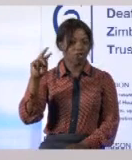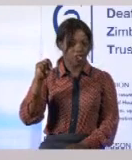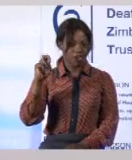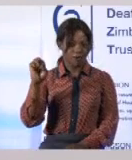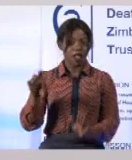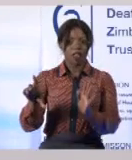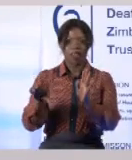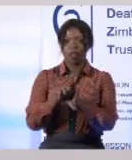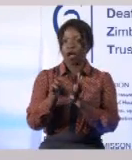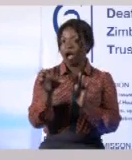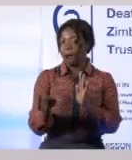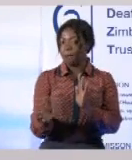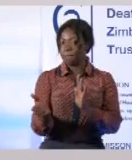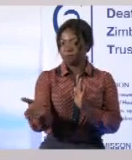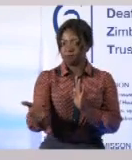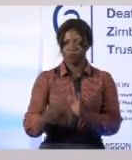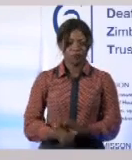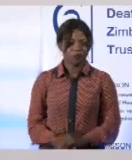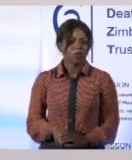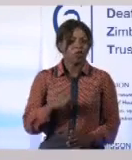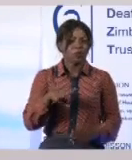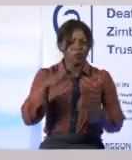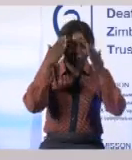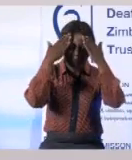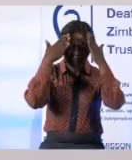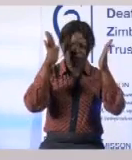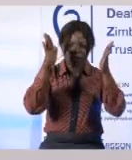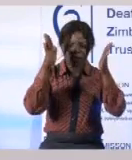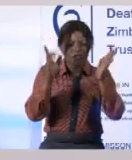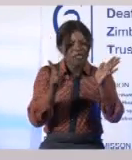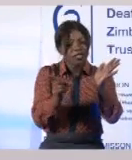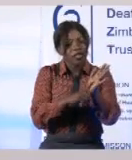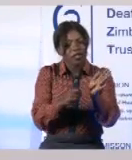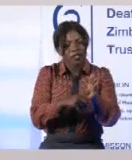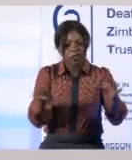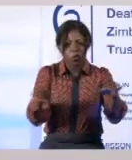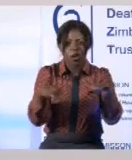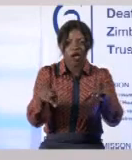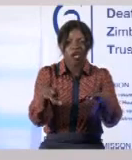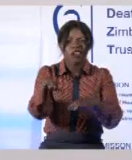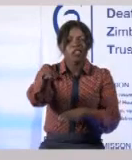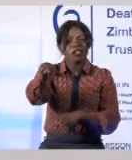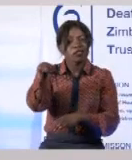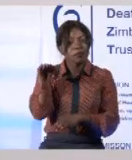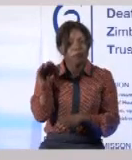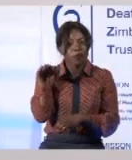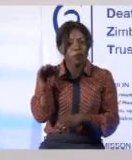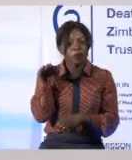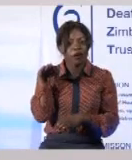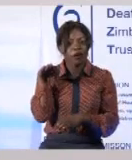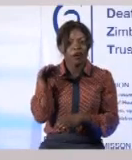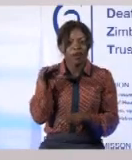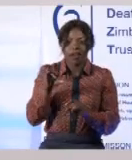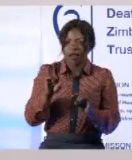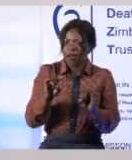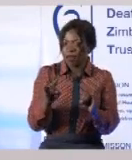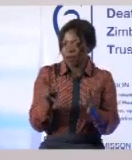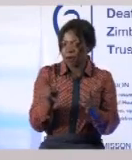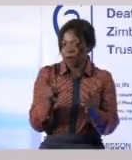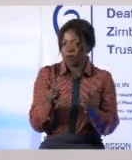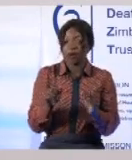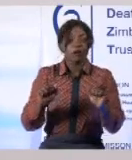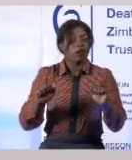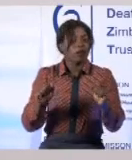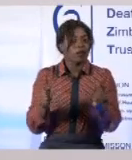to the conversation around sex work and its existence in Zimbabwe, and also just reinforcing that